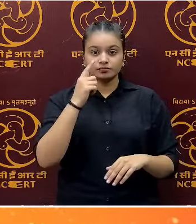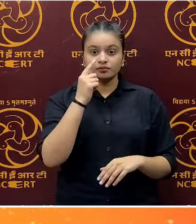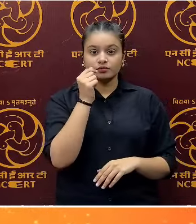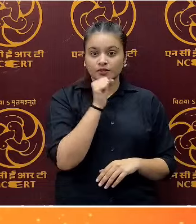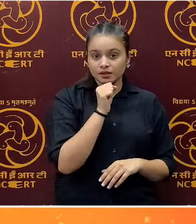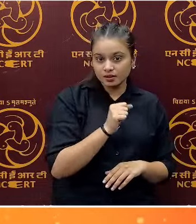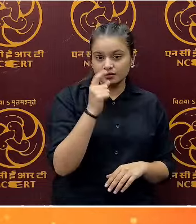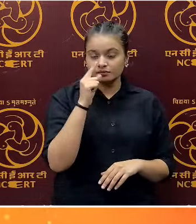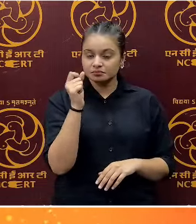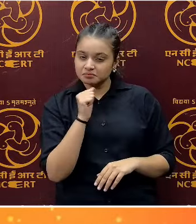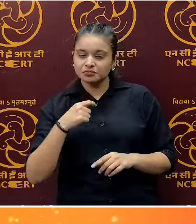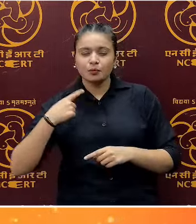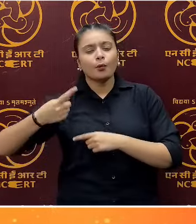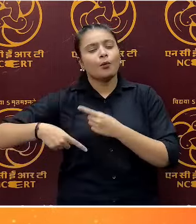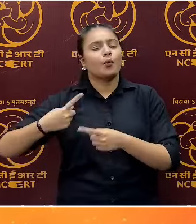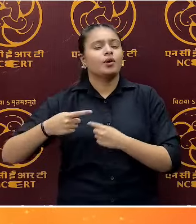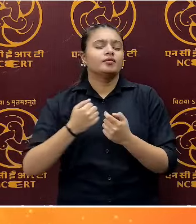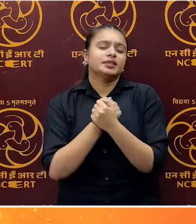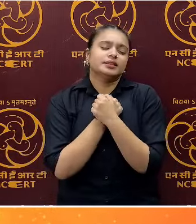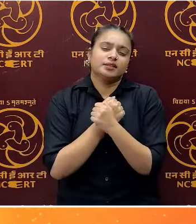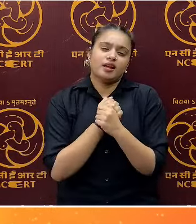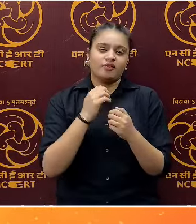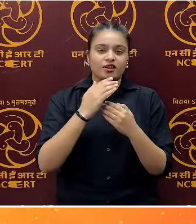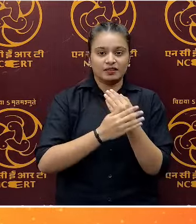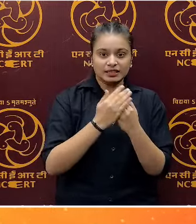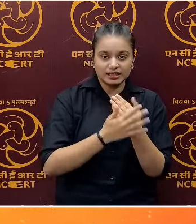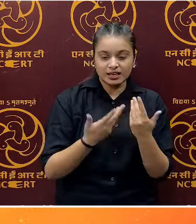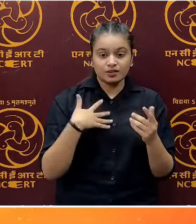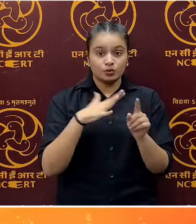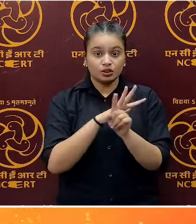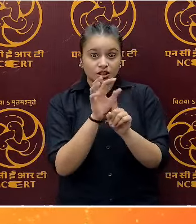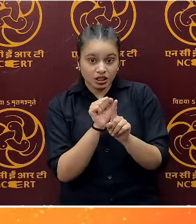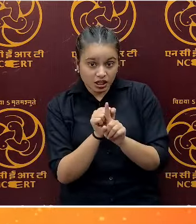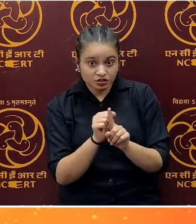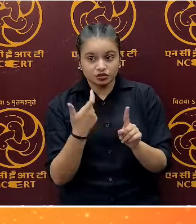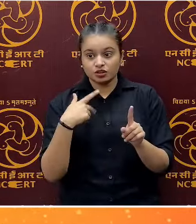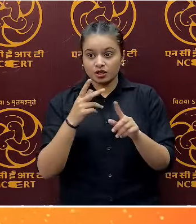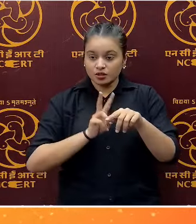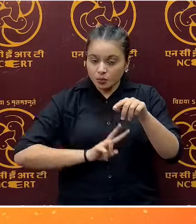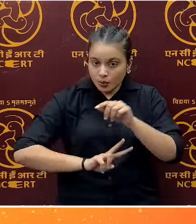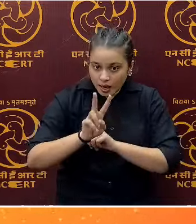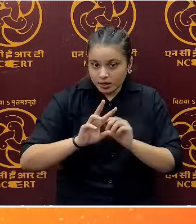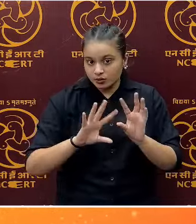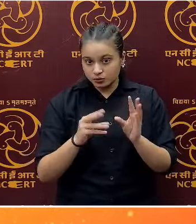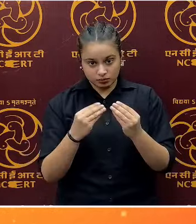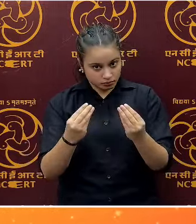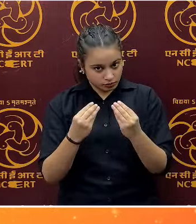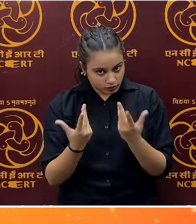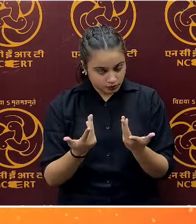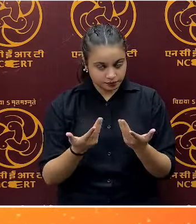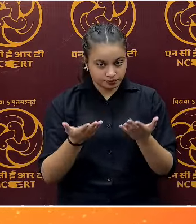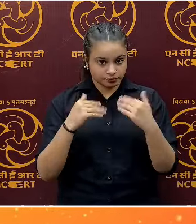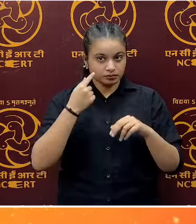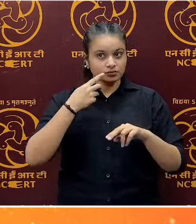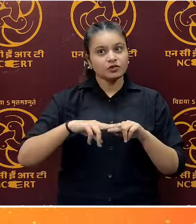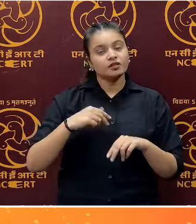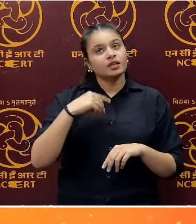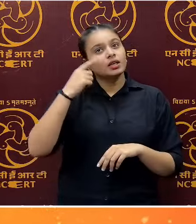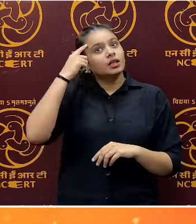taught us, loving. yes, always loving, and they taught us about our culture, our values. Yes, they give us. If I